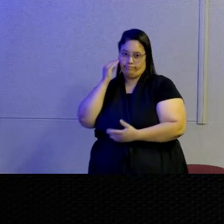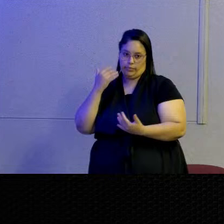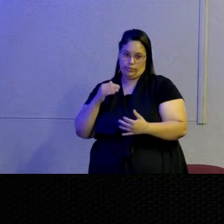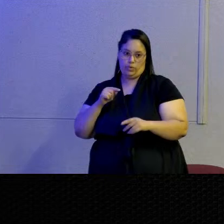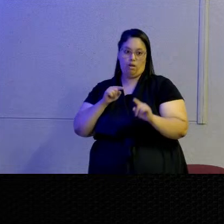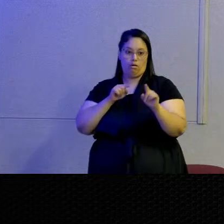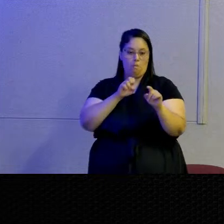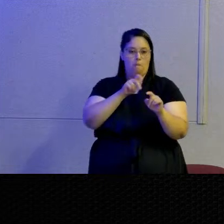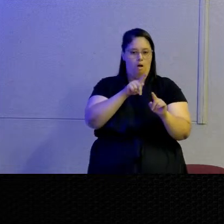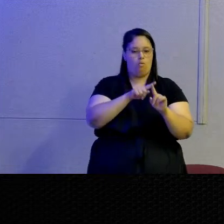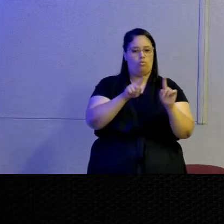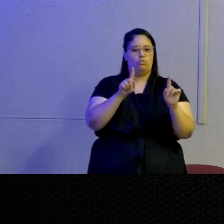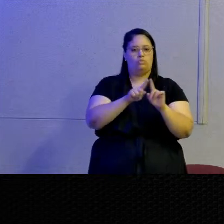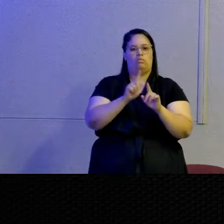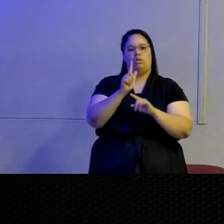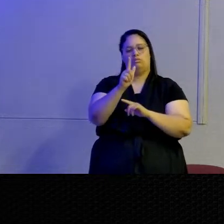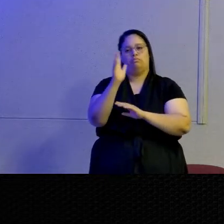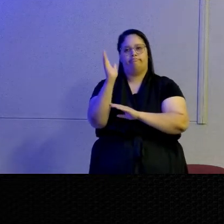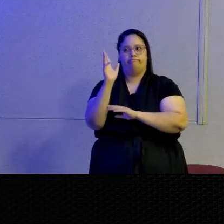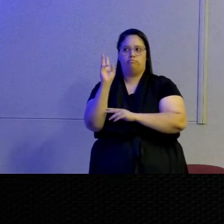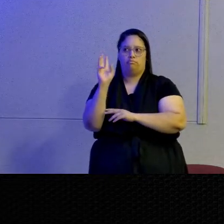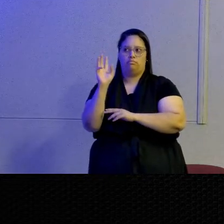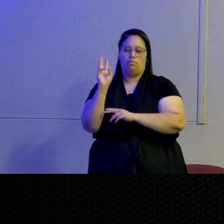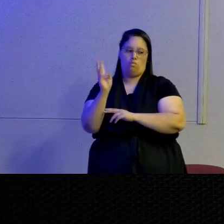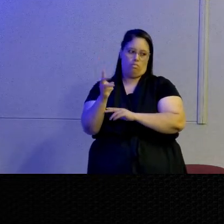come back to this in your talks.